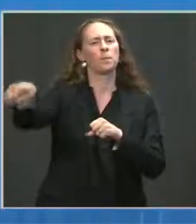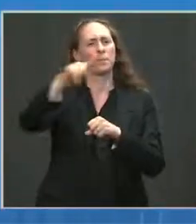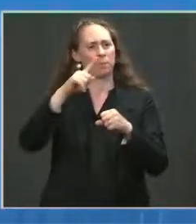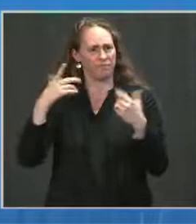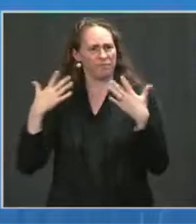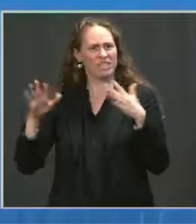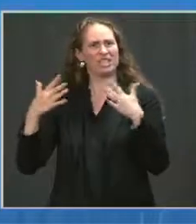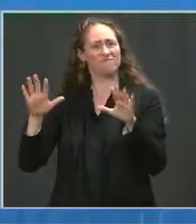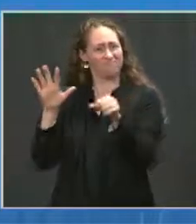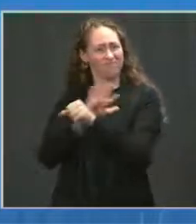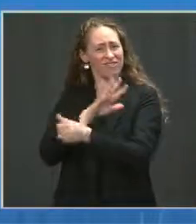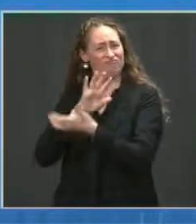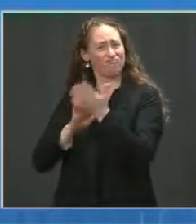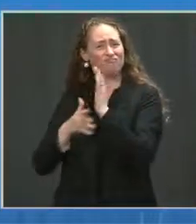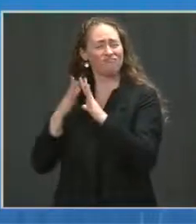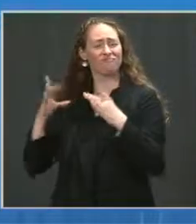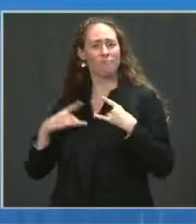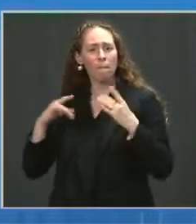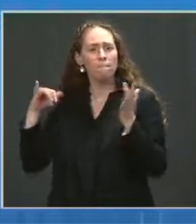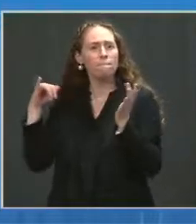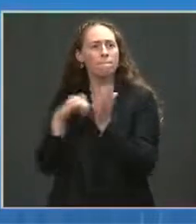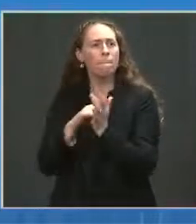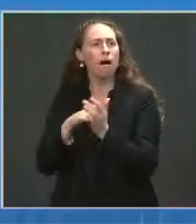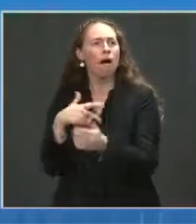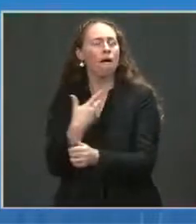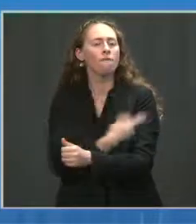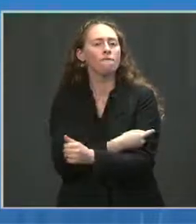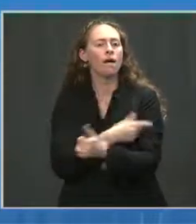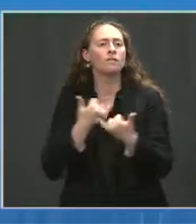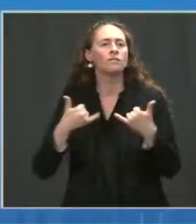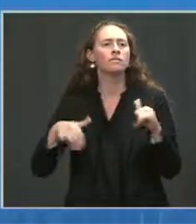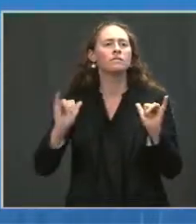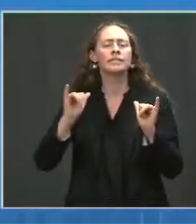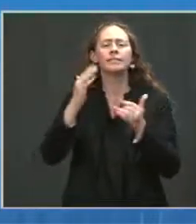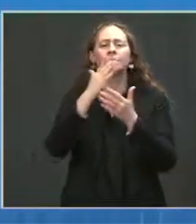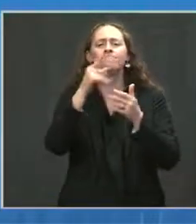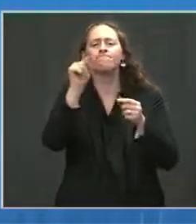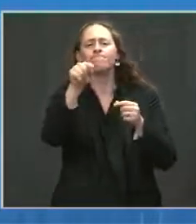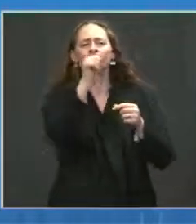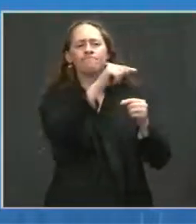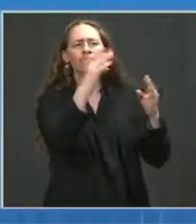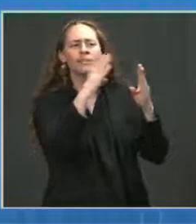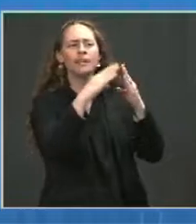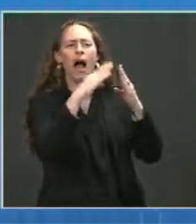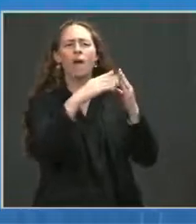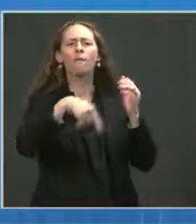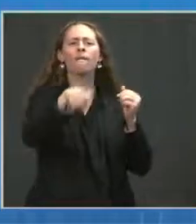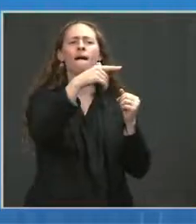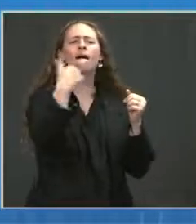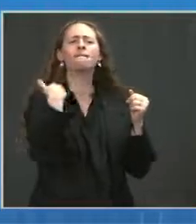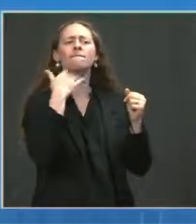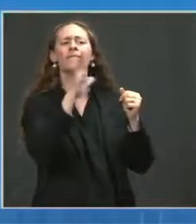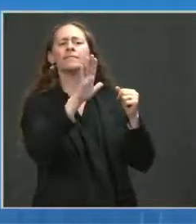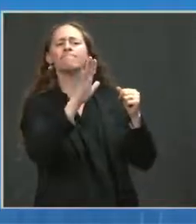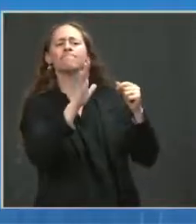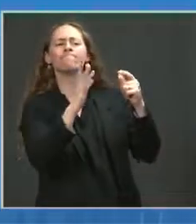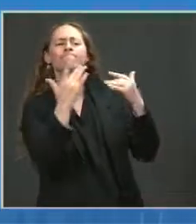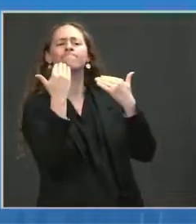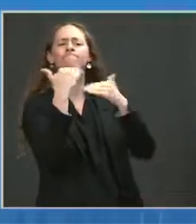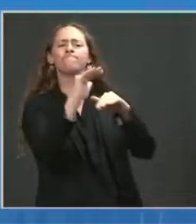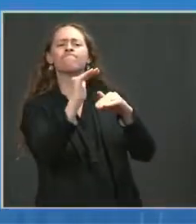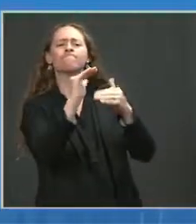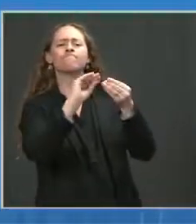vaccinated. During the summer, some towns in Barnstable County can have up to 240,000 visitors per